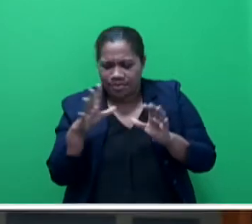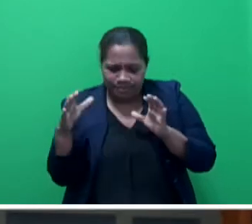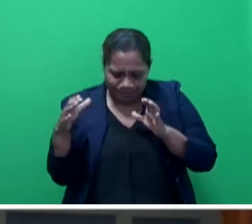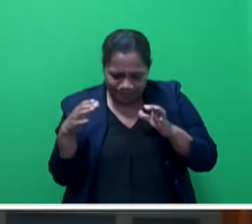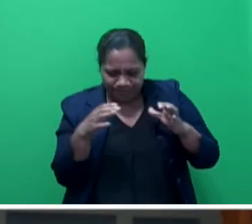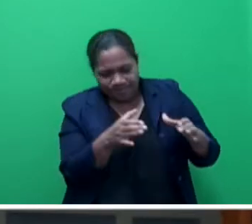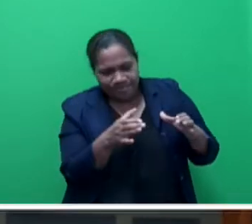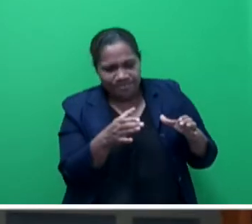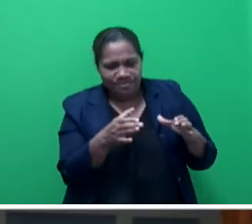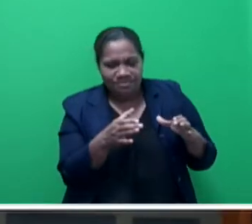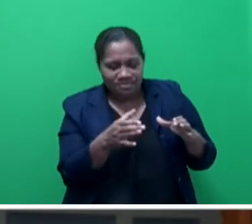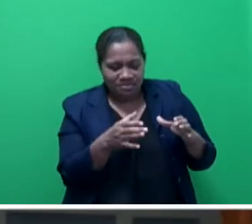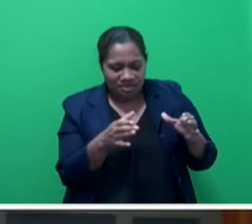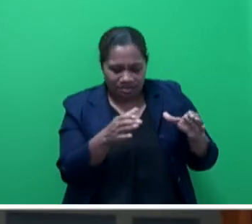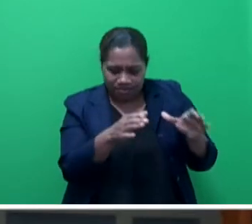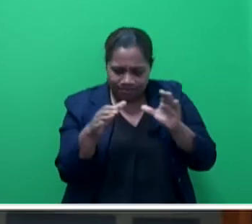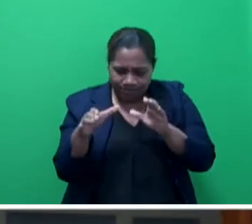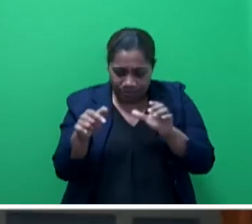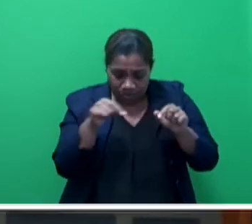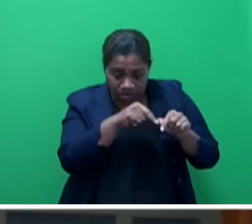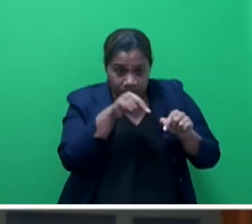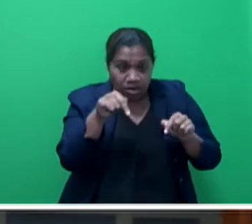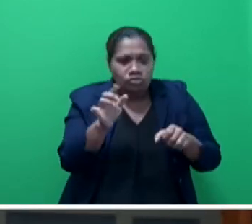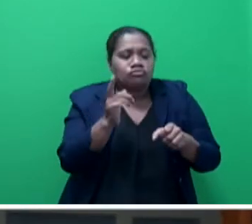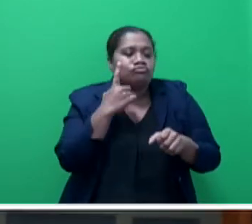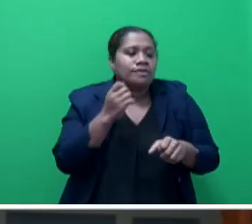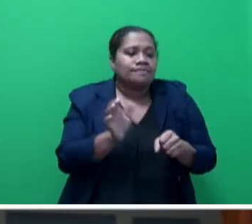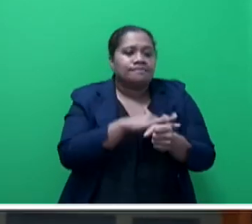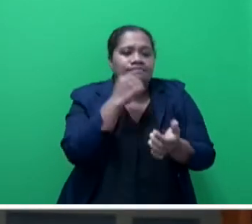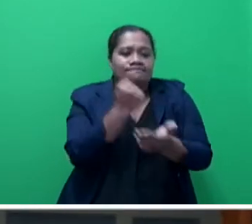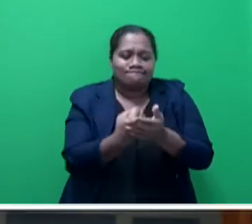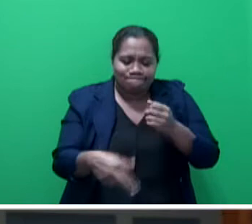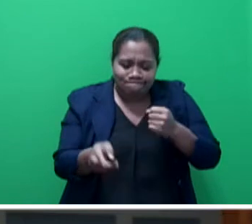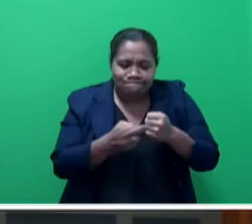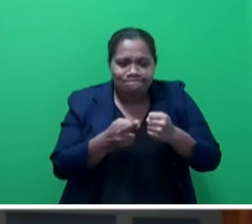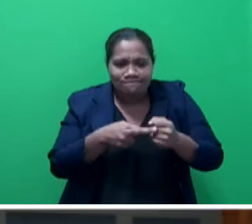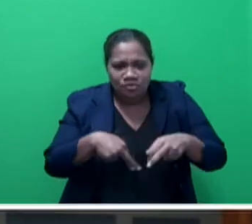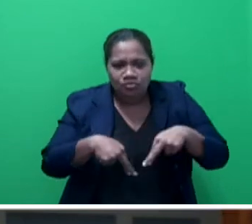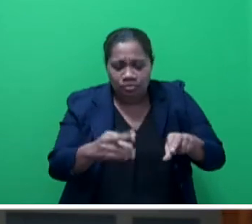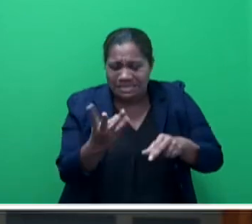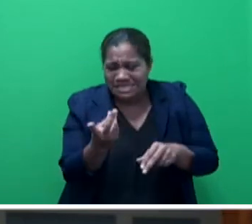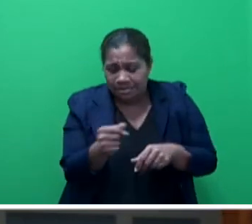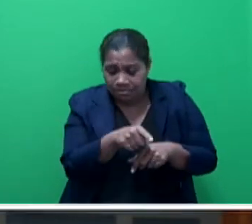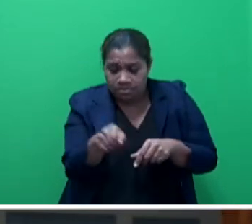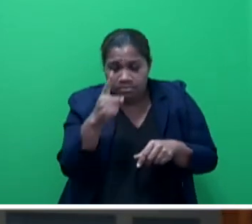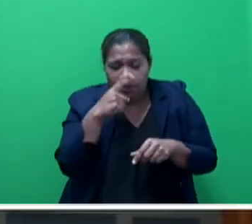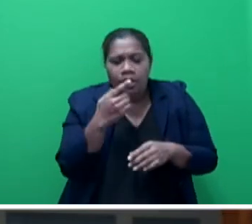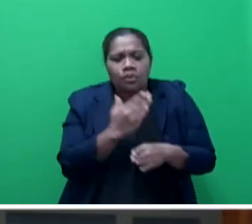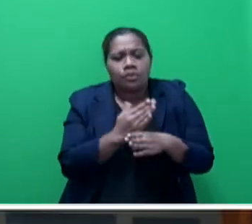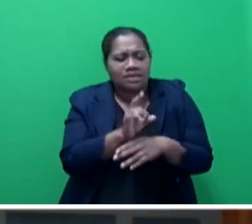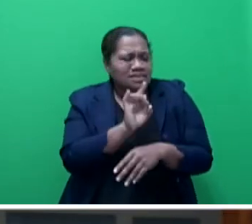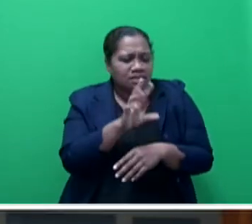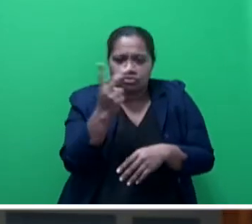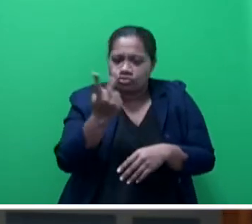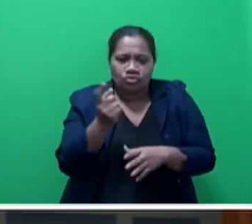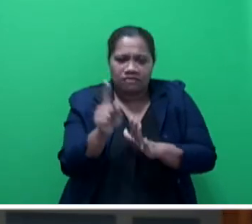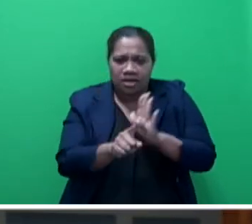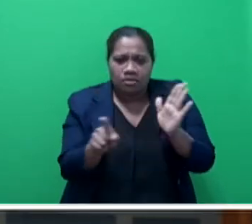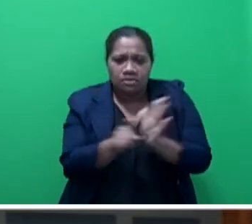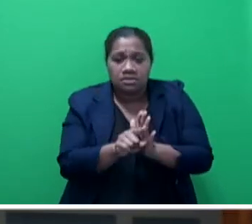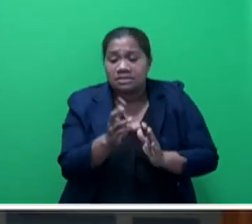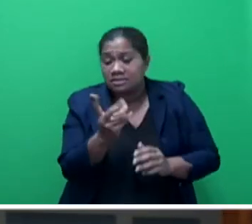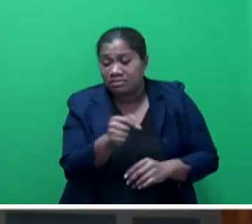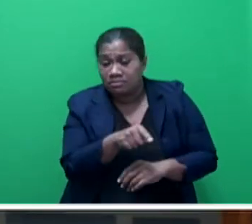sure that they can re-establish these roads. So some of these people are working 10 to 12 hours a day. Some of them are working 7 days a